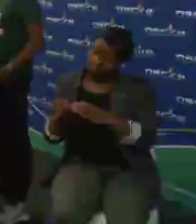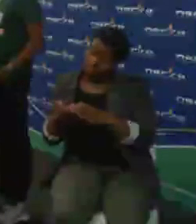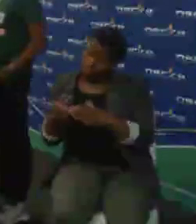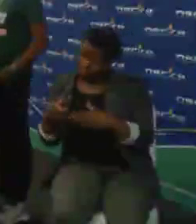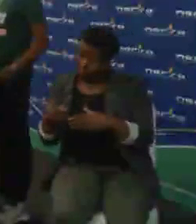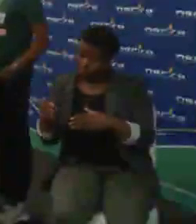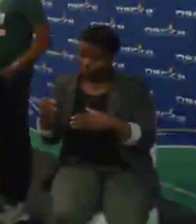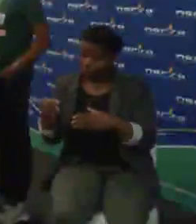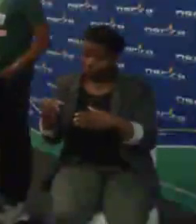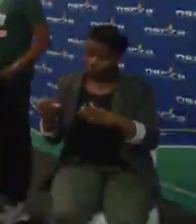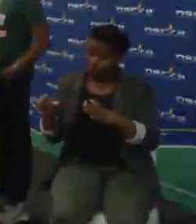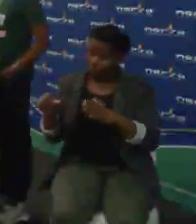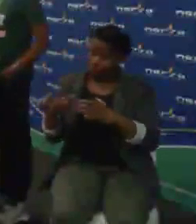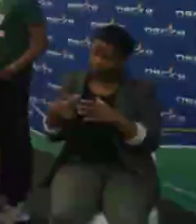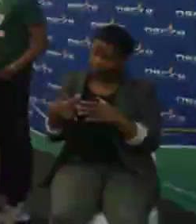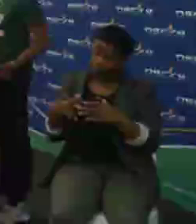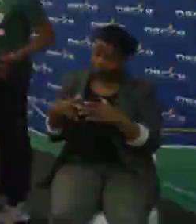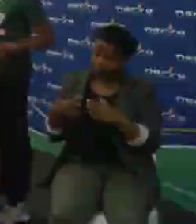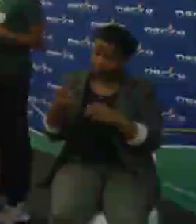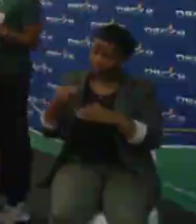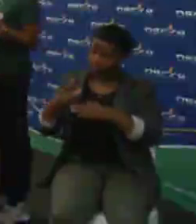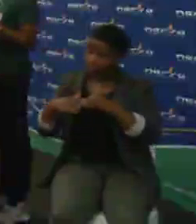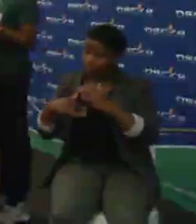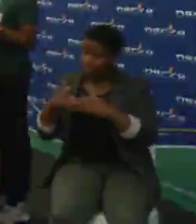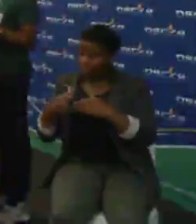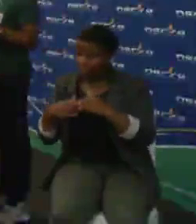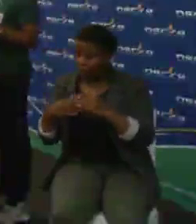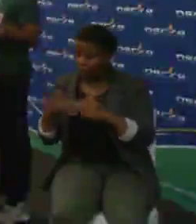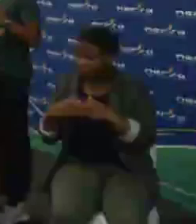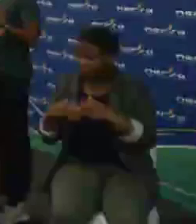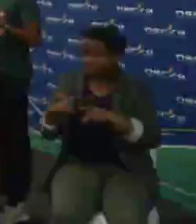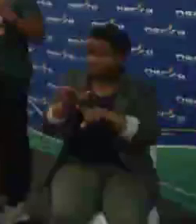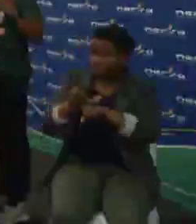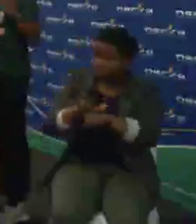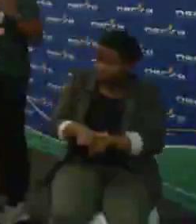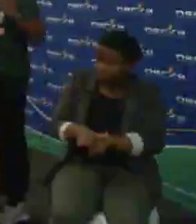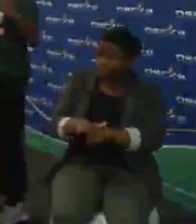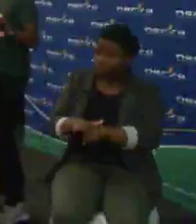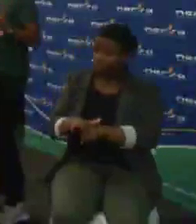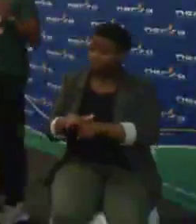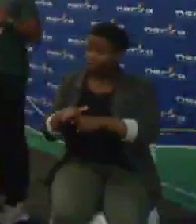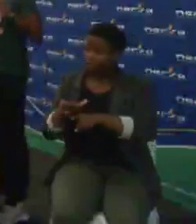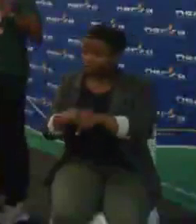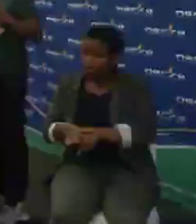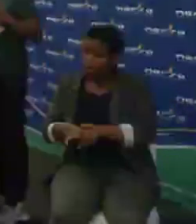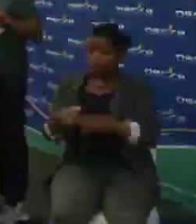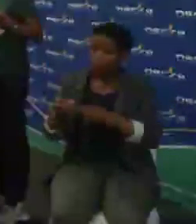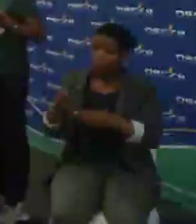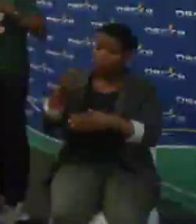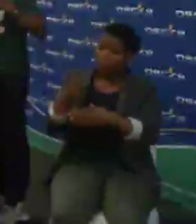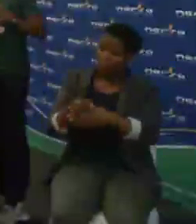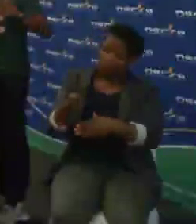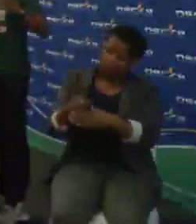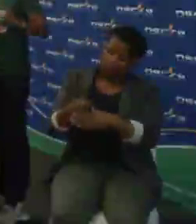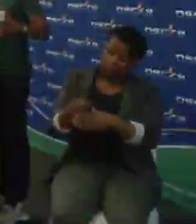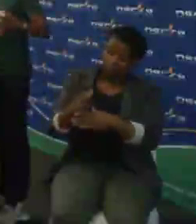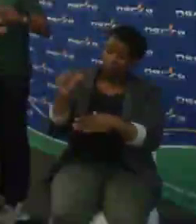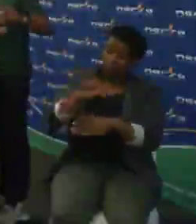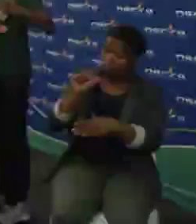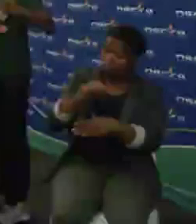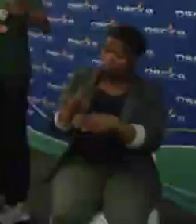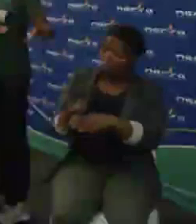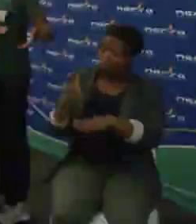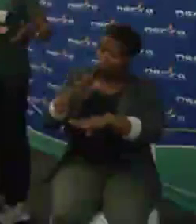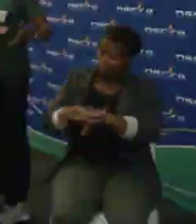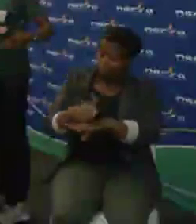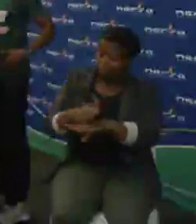most cases, most of the commercial buildings are given the burden of having to claim back or having to pay back amounts of money which